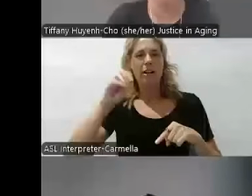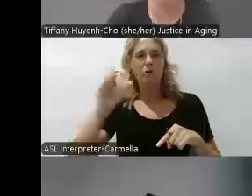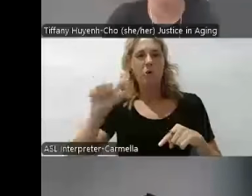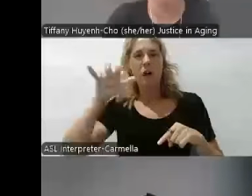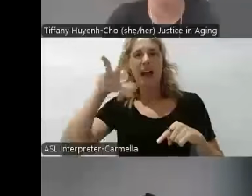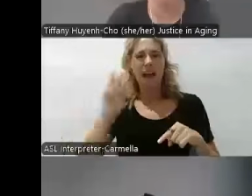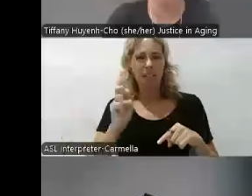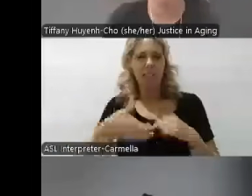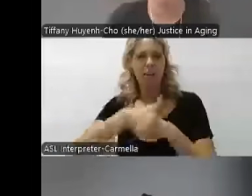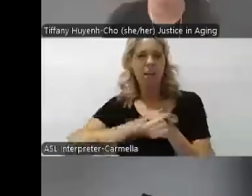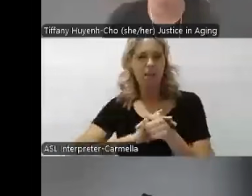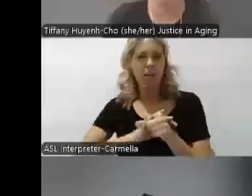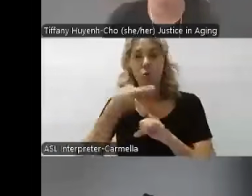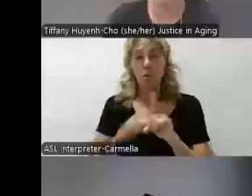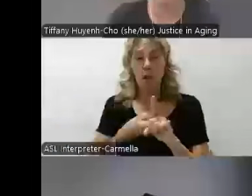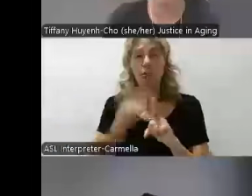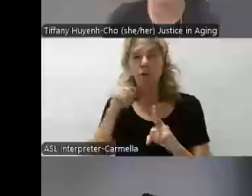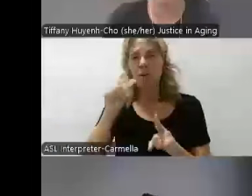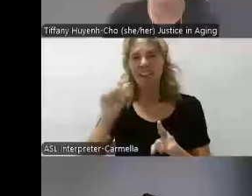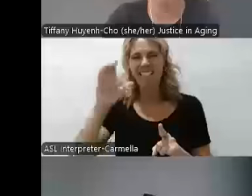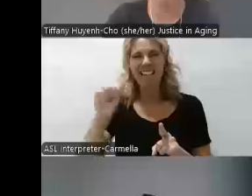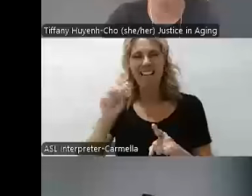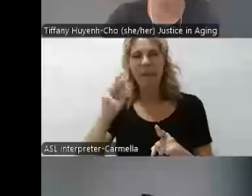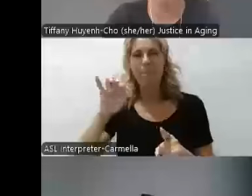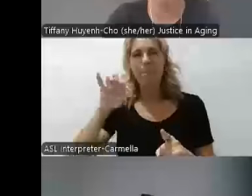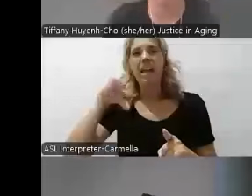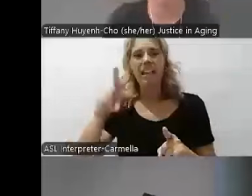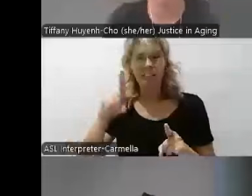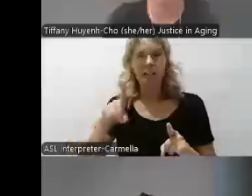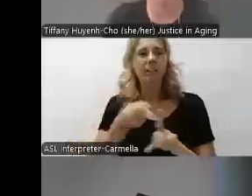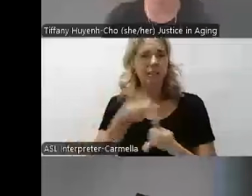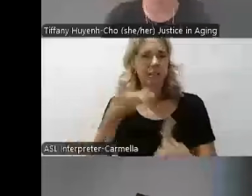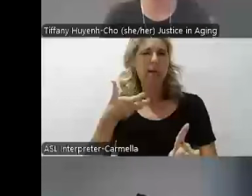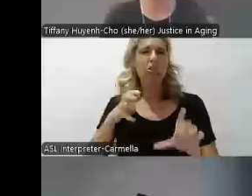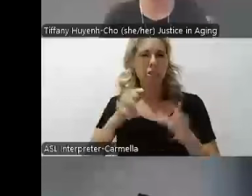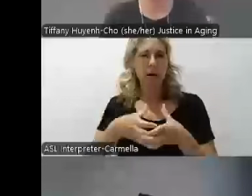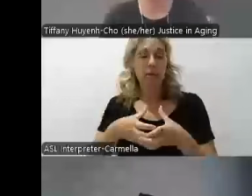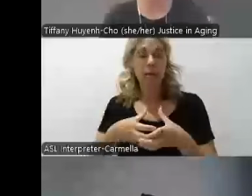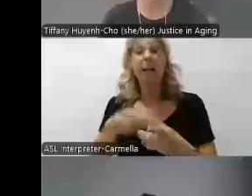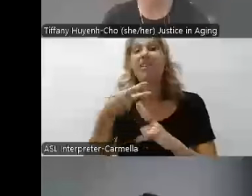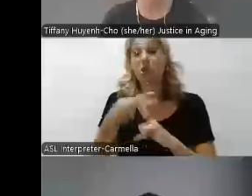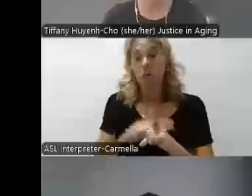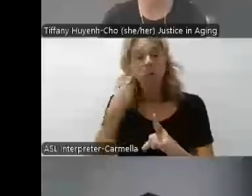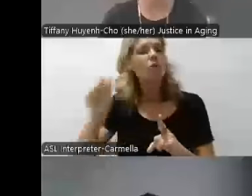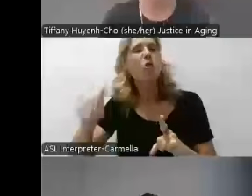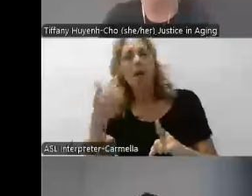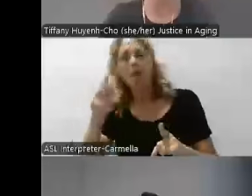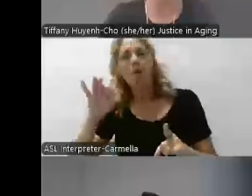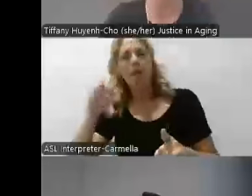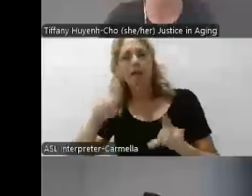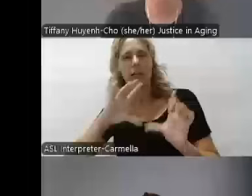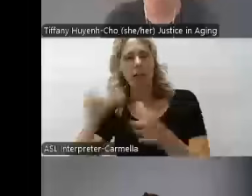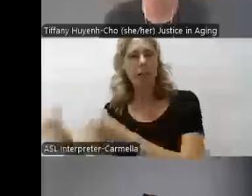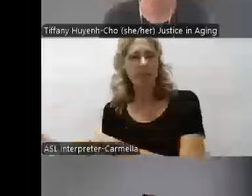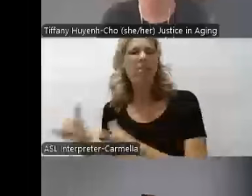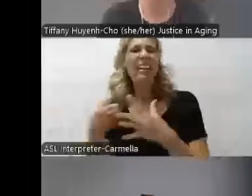to application for that ACA Medicaid expansion population, and then 2 months for all other Medicaid populations. So